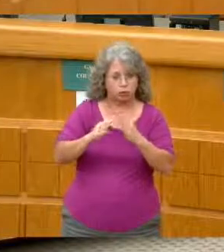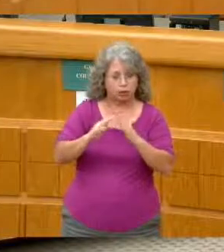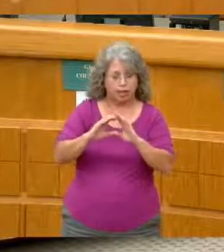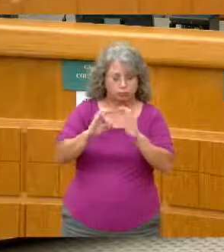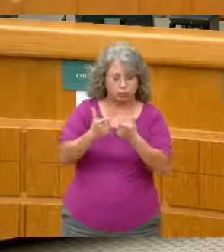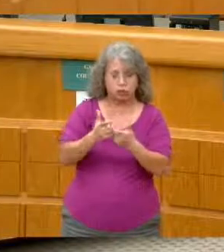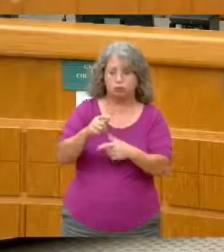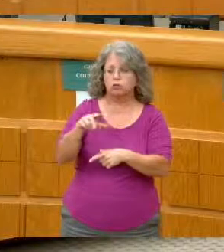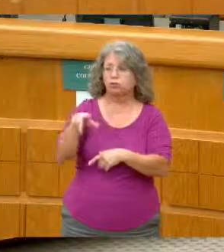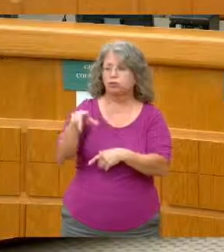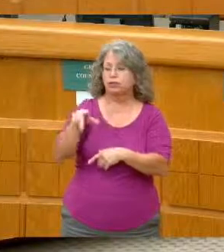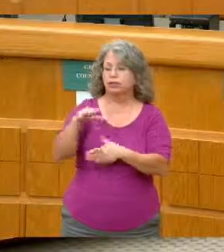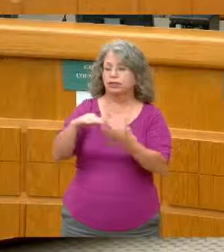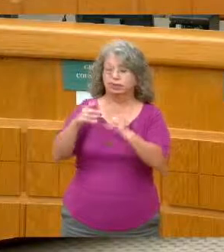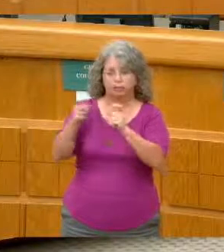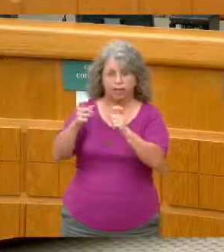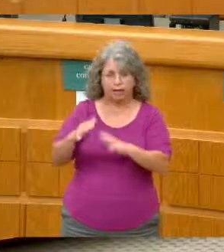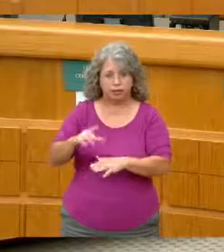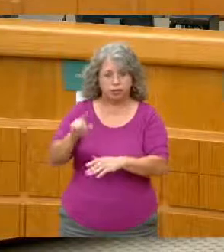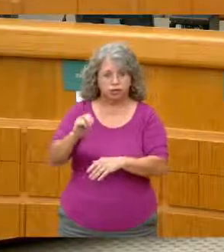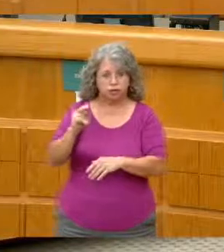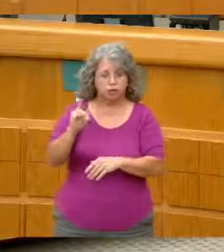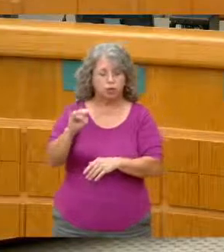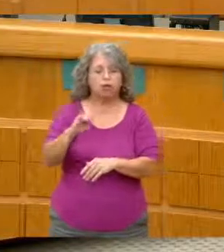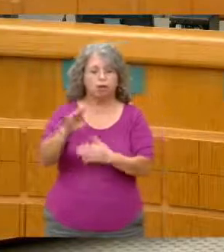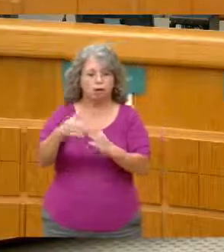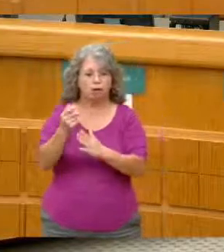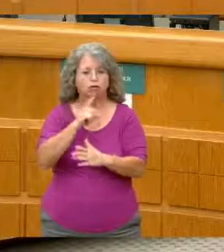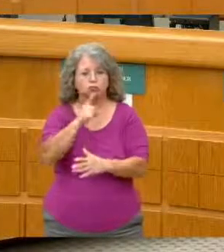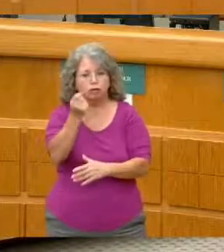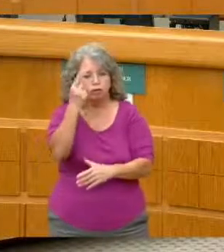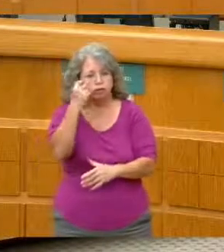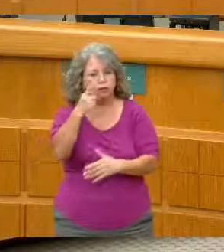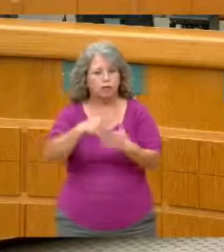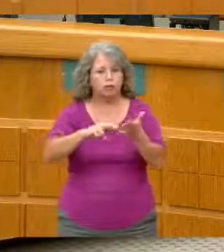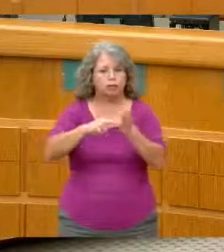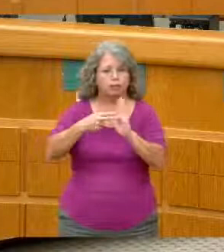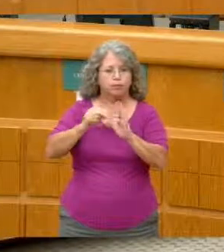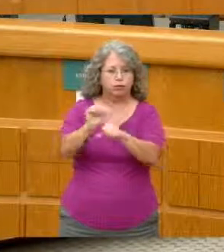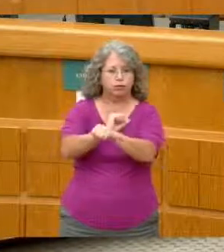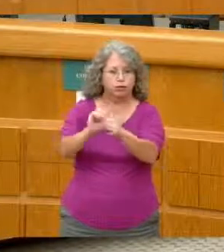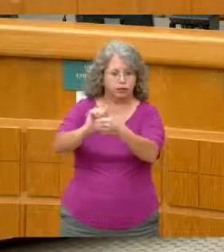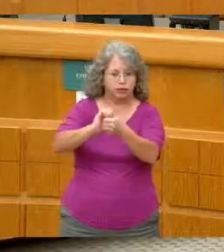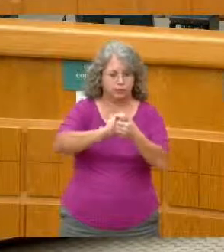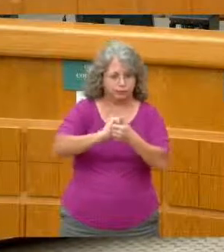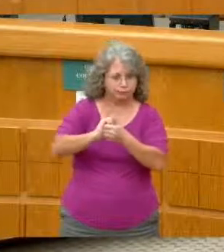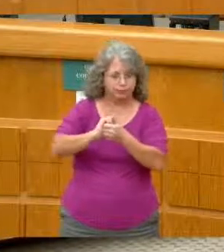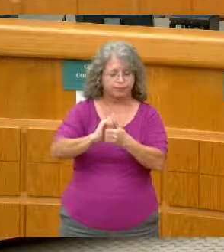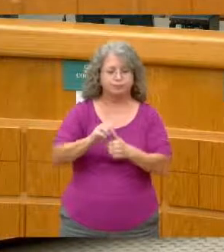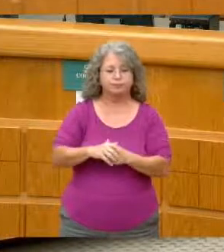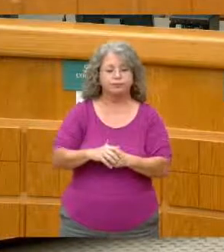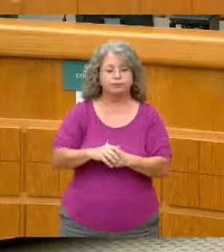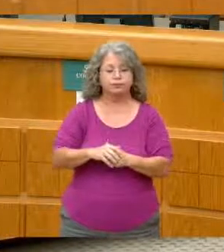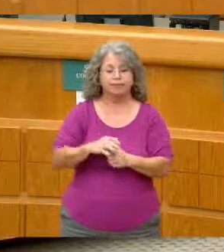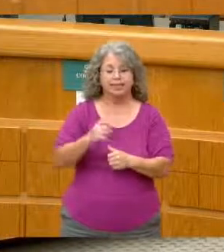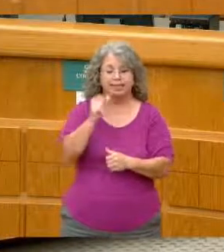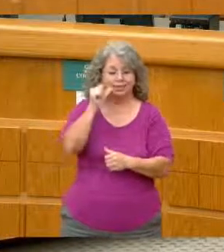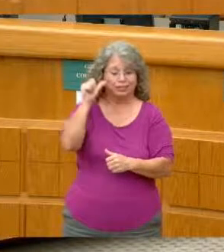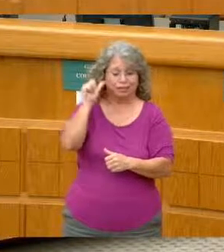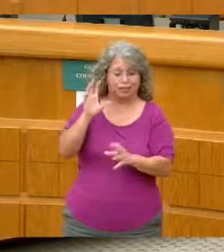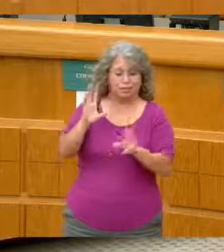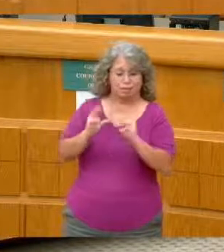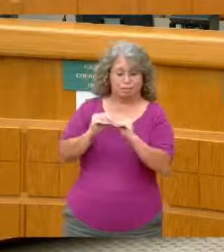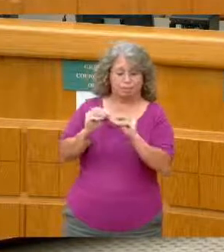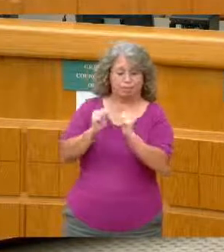the rest of City Council showed what it truly means to work together. And as I met with Senator Cornyn yesterday, we all pledged